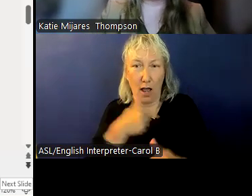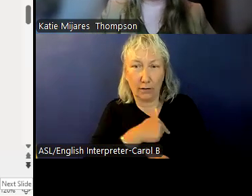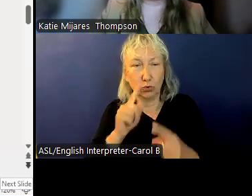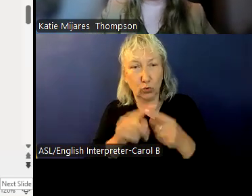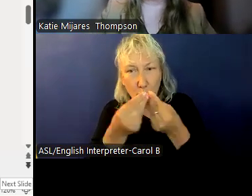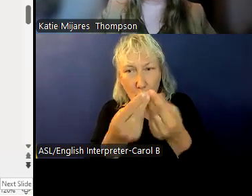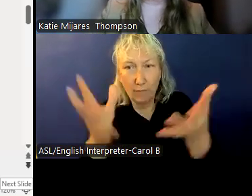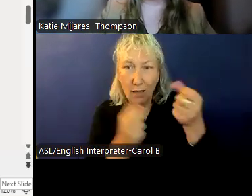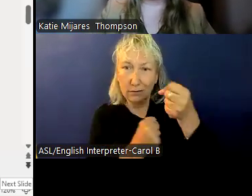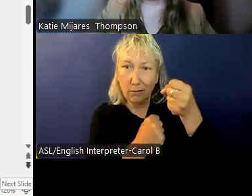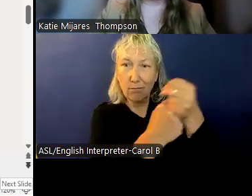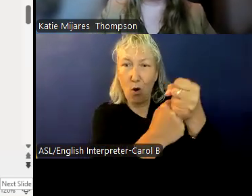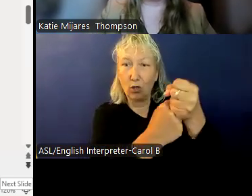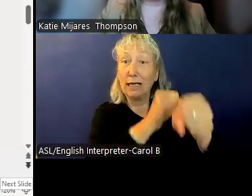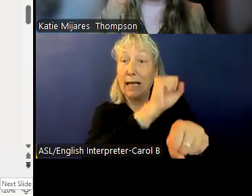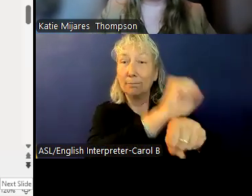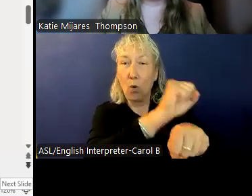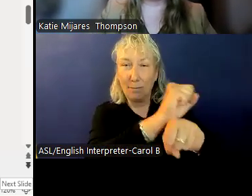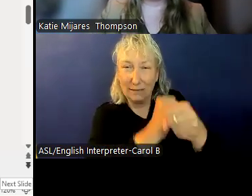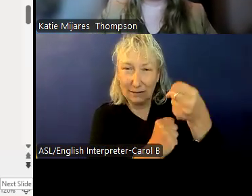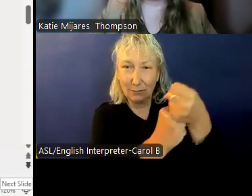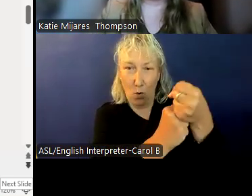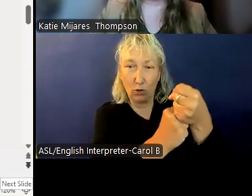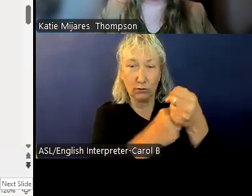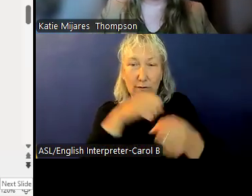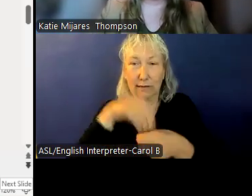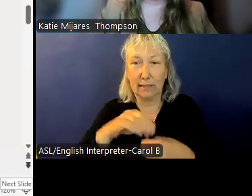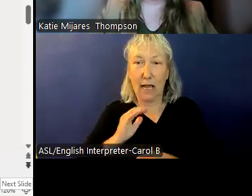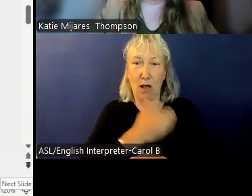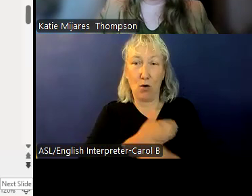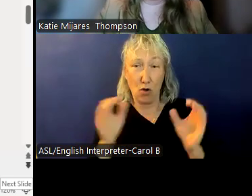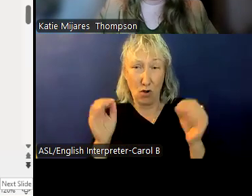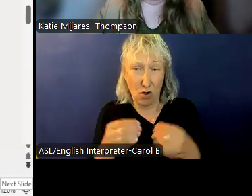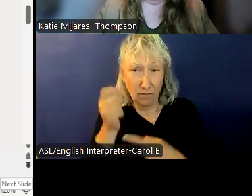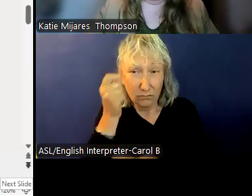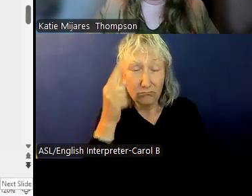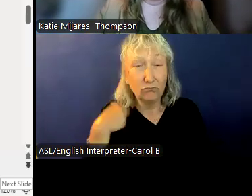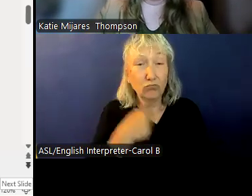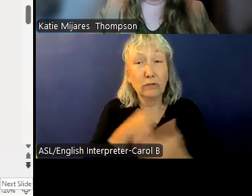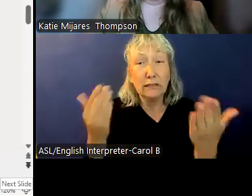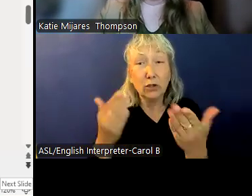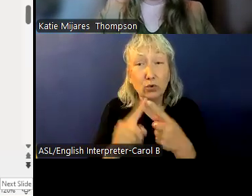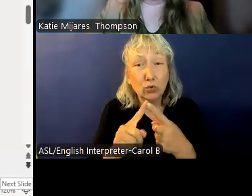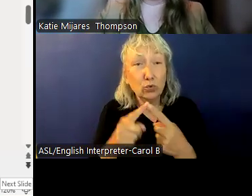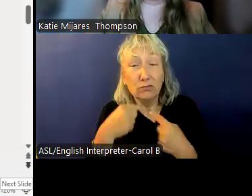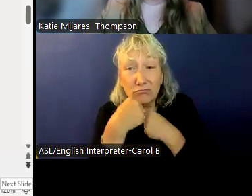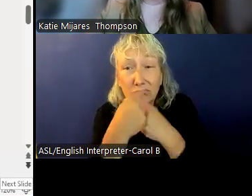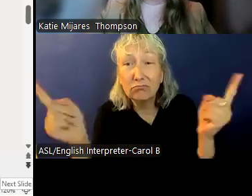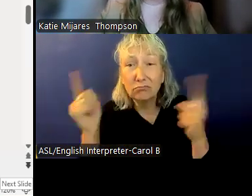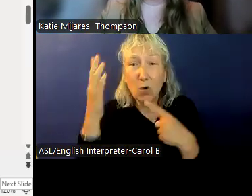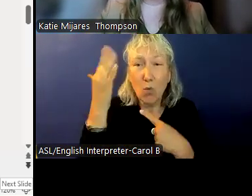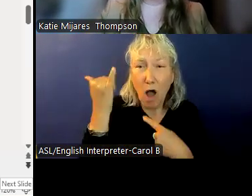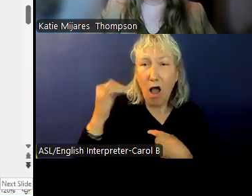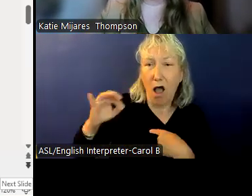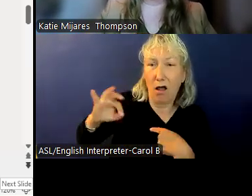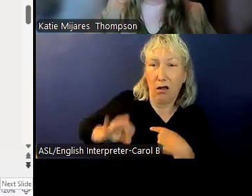supports through the Office of Developmental Disability Services. And we want to talk just a little bit about the benefits of employment.